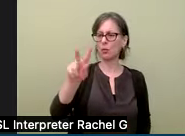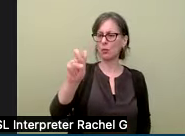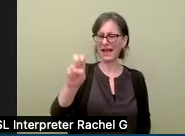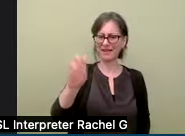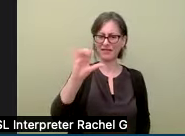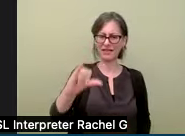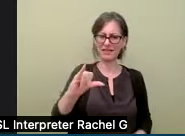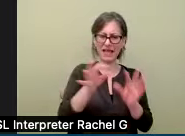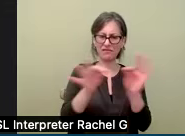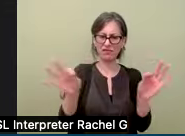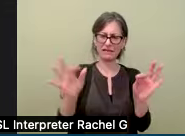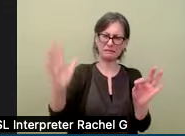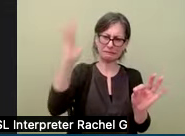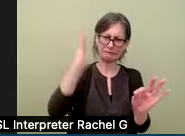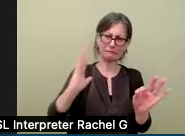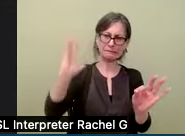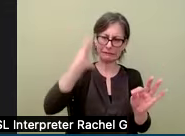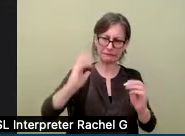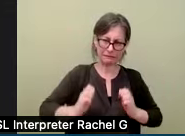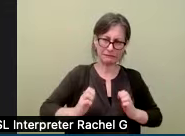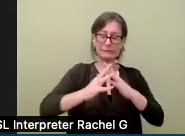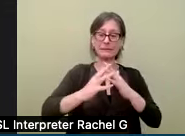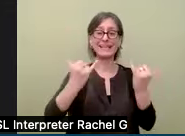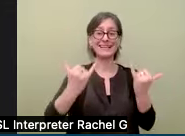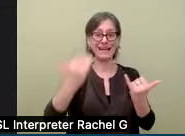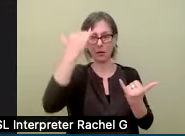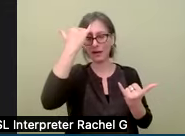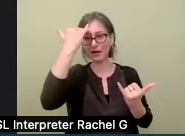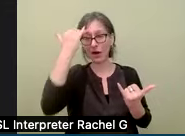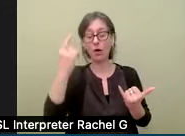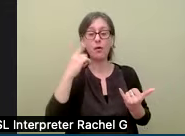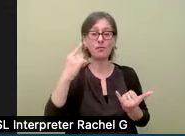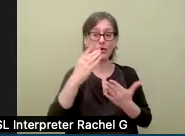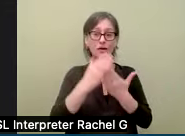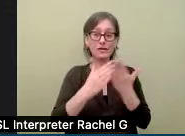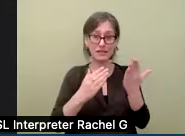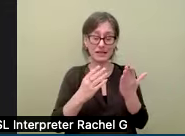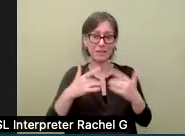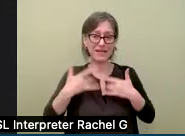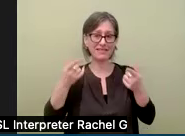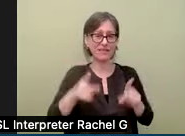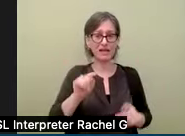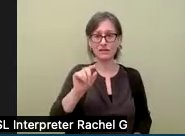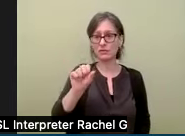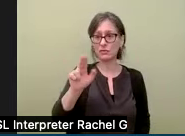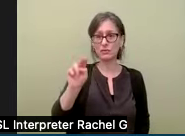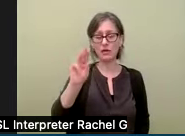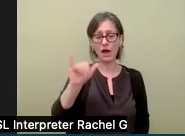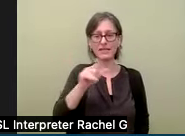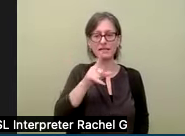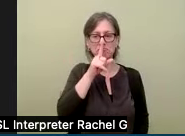way back when, right? Now we know for certain that tsunamis are not caused by tidal